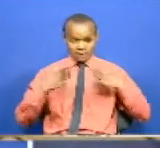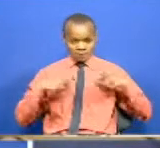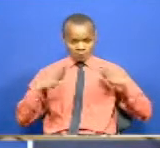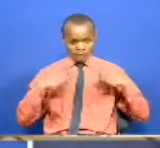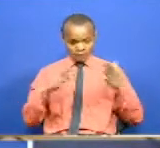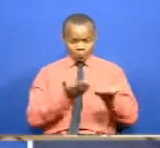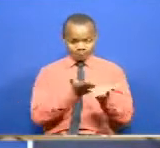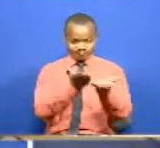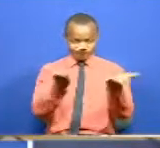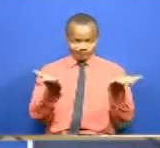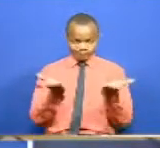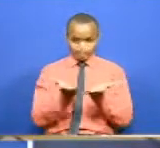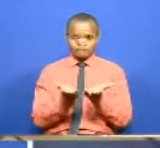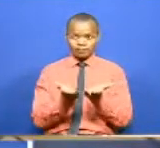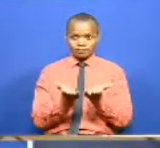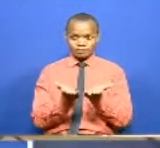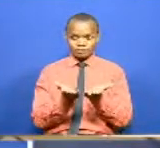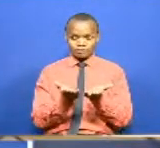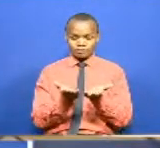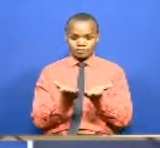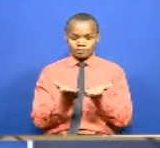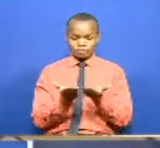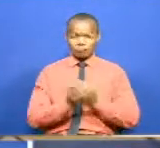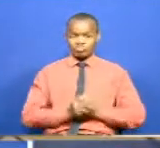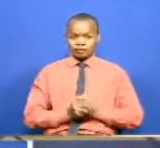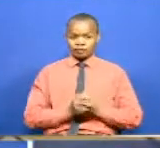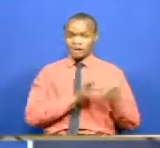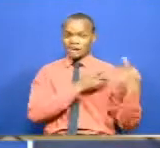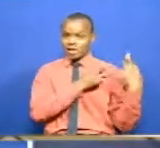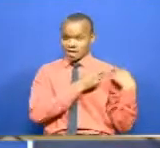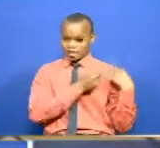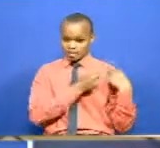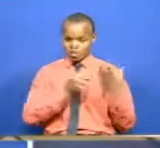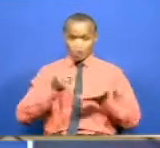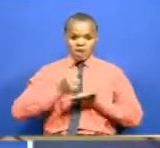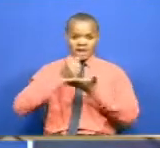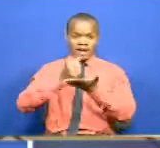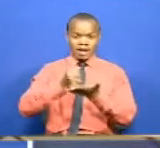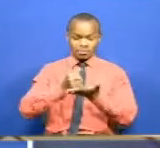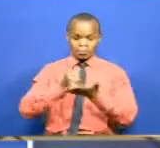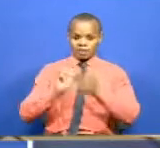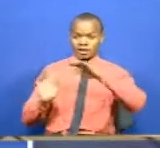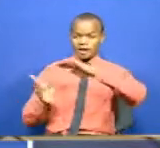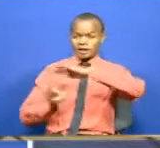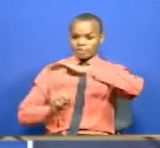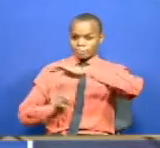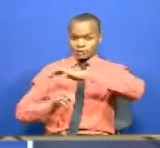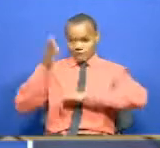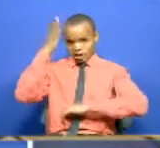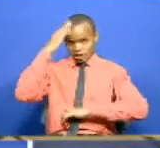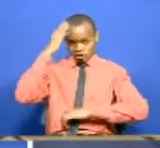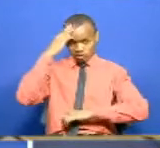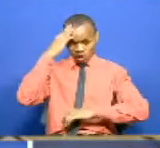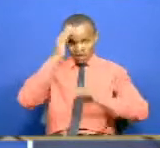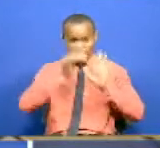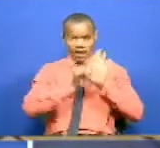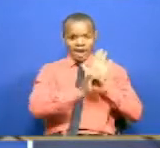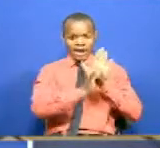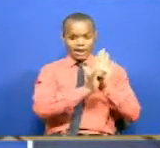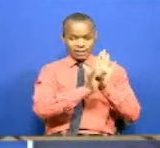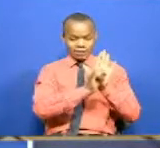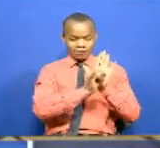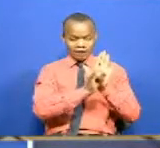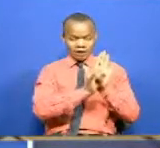are supposed to help the Ministry of Education to identify